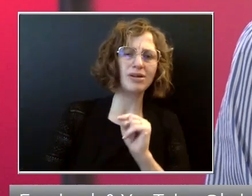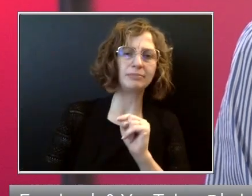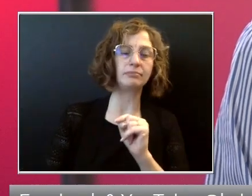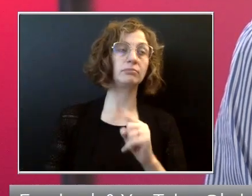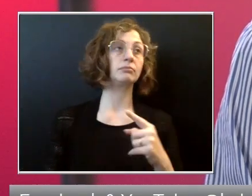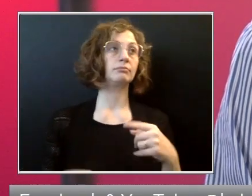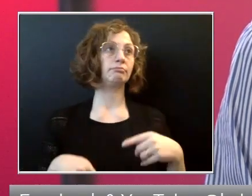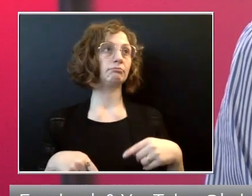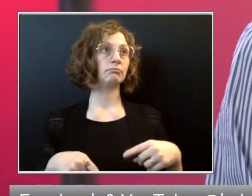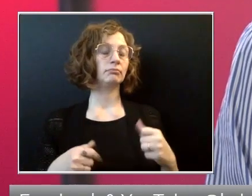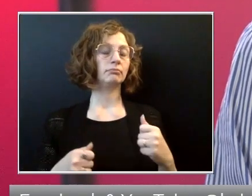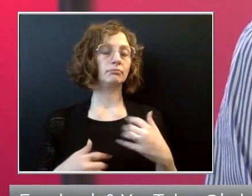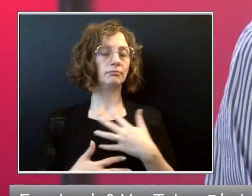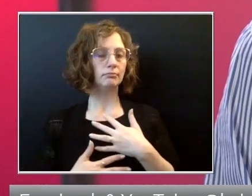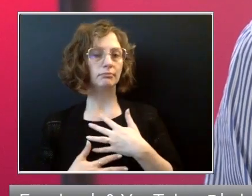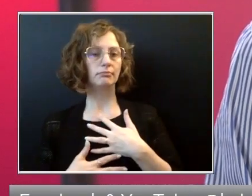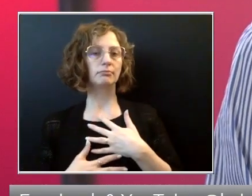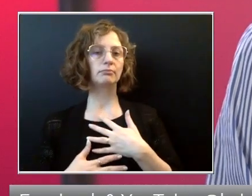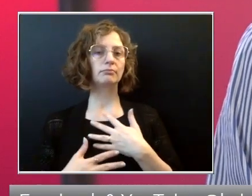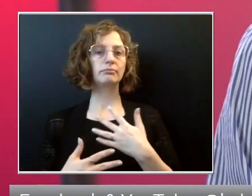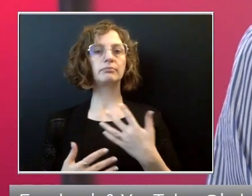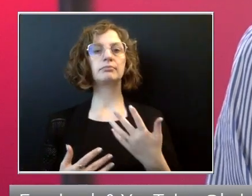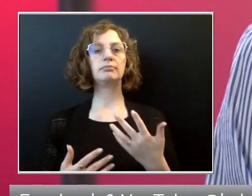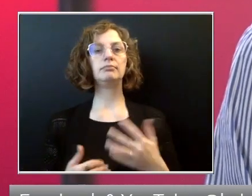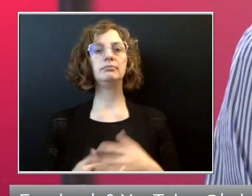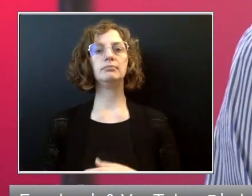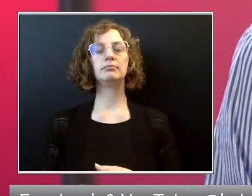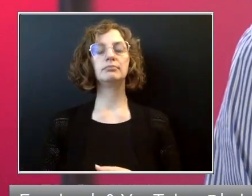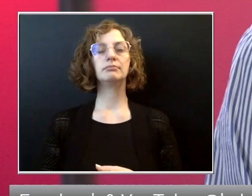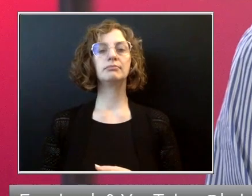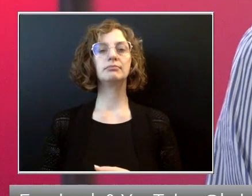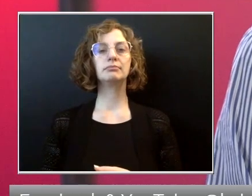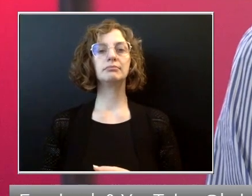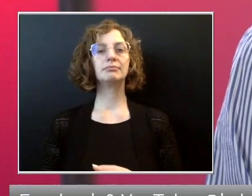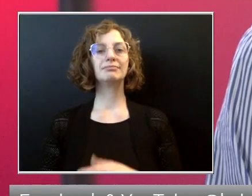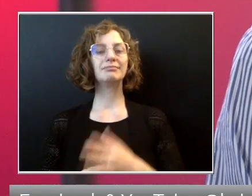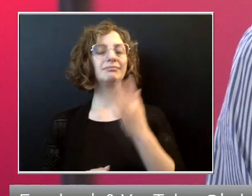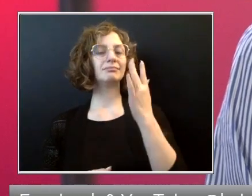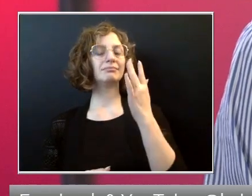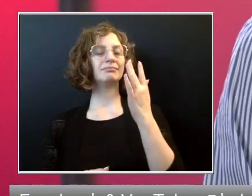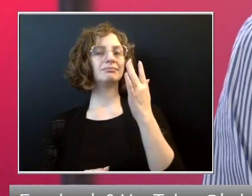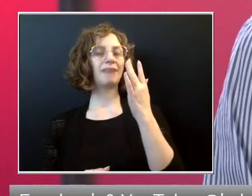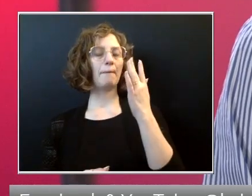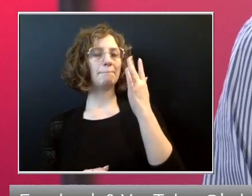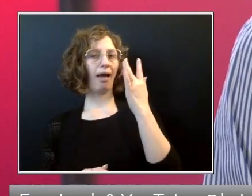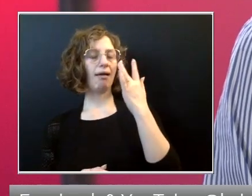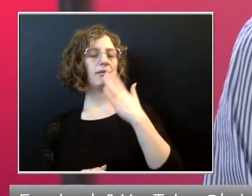not, due to the fact that my father died suddenly at a young age.